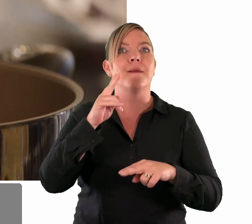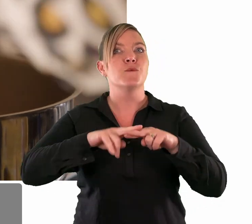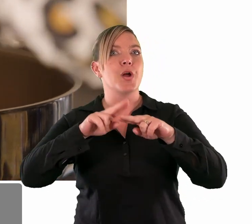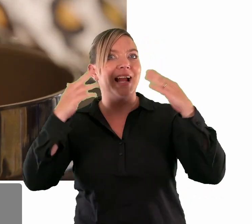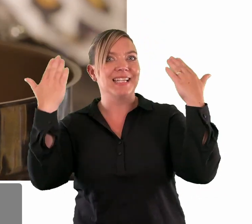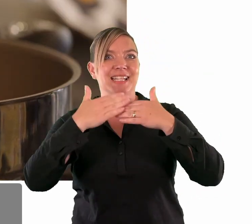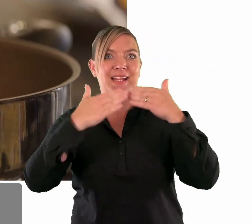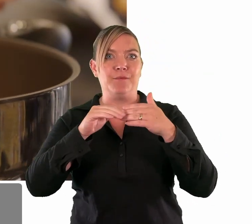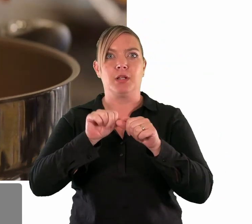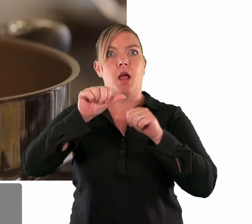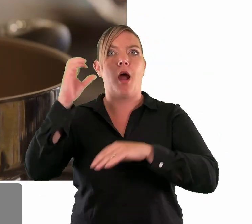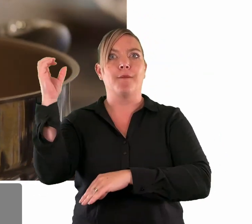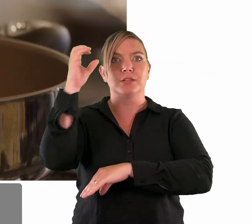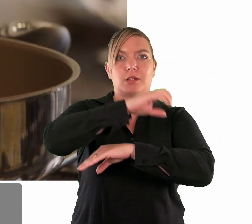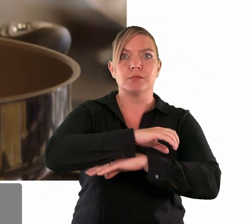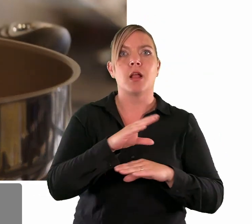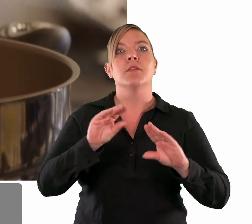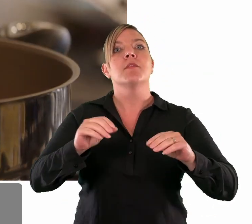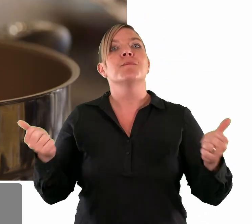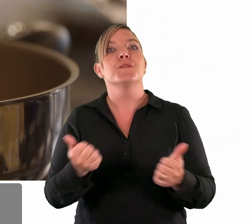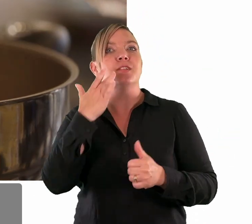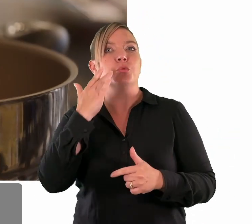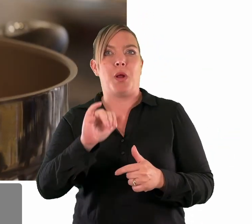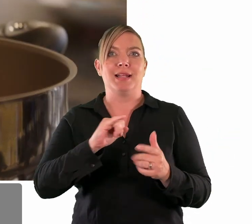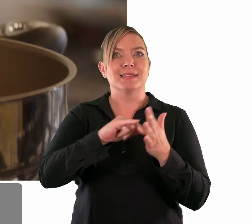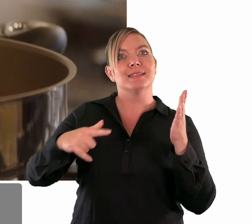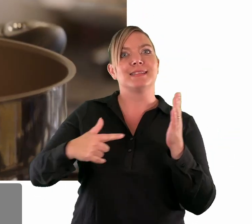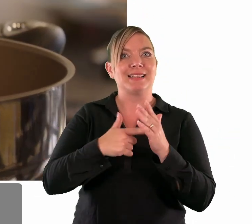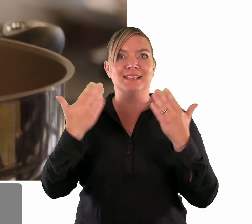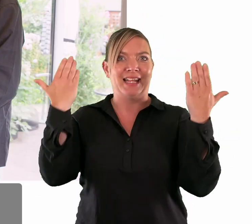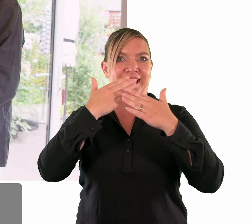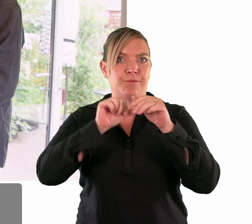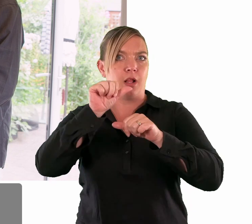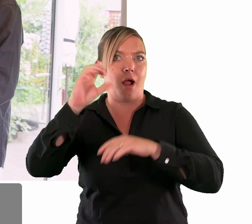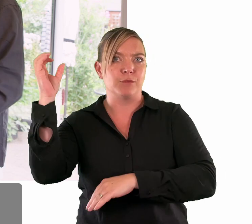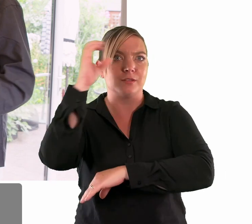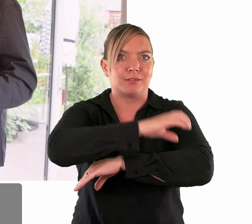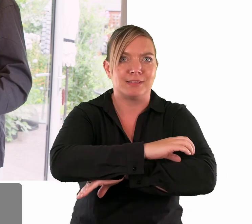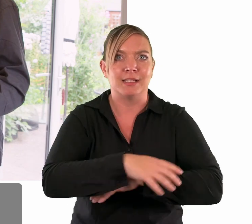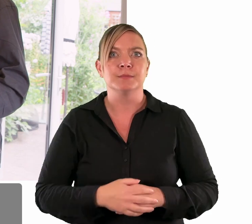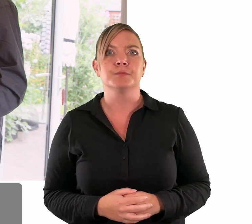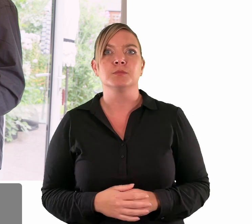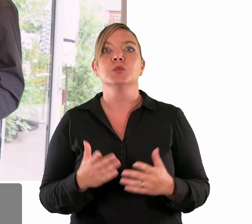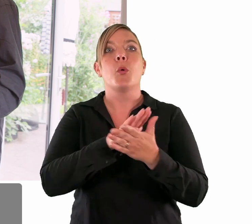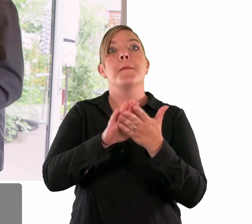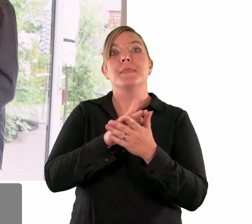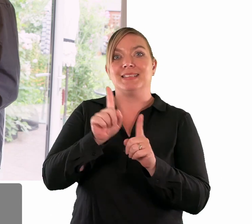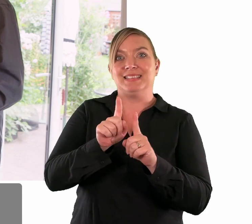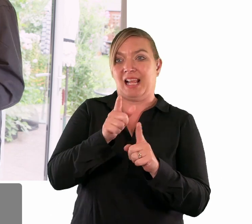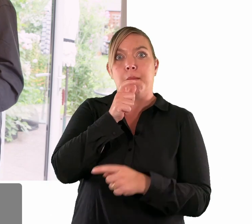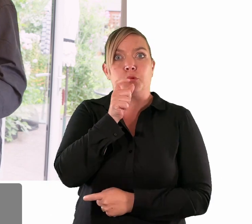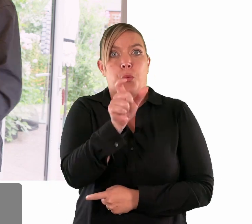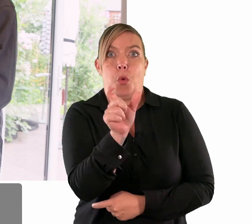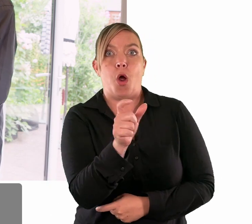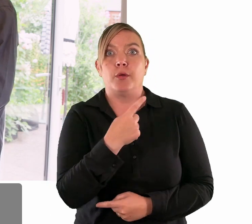And like its word, Shabbat, cease, we cease from all work. So we would have a big dinner, we'd go to the